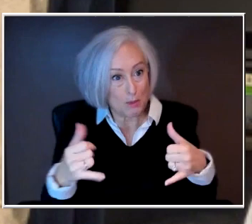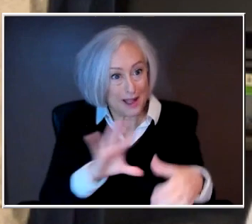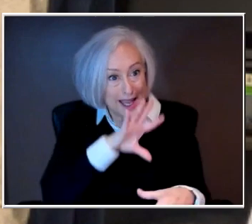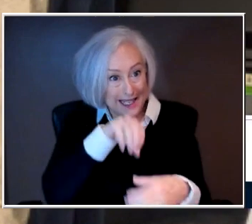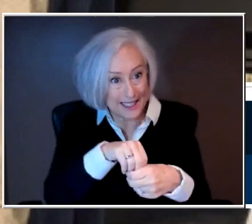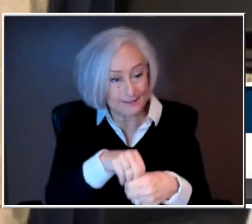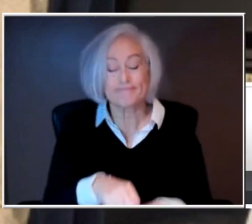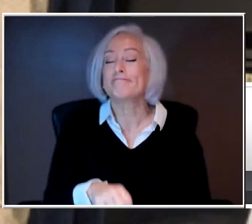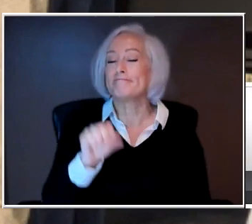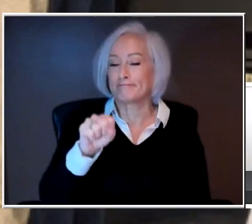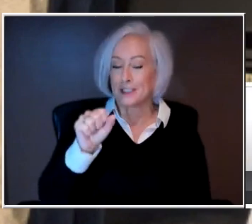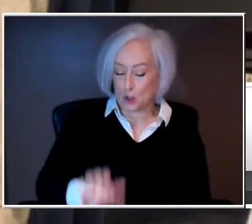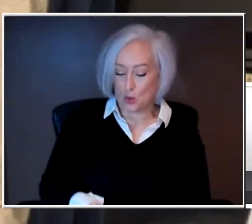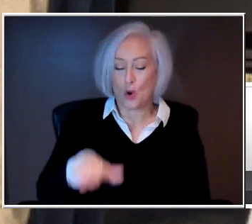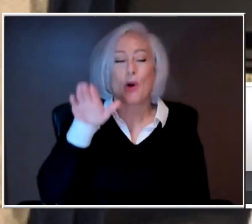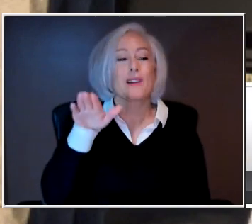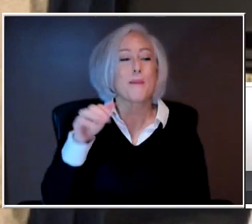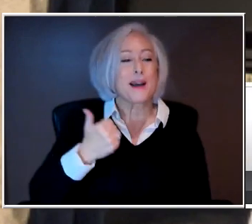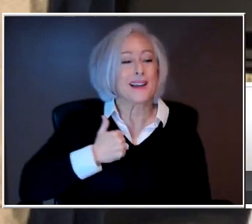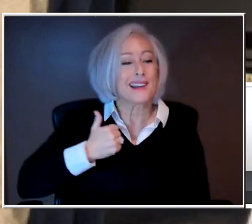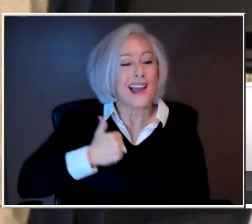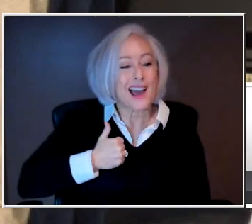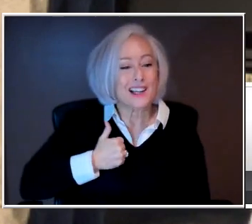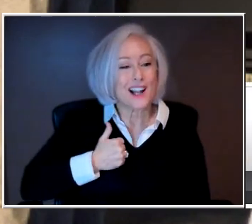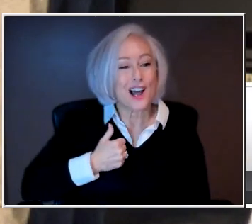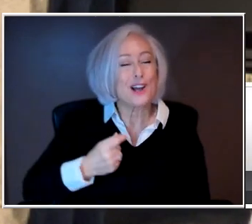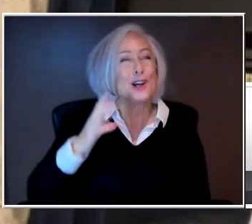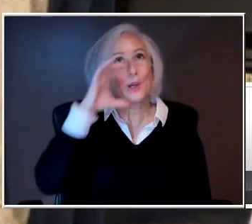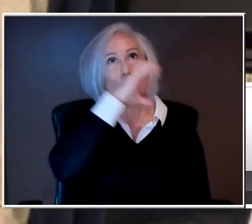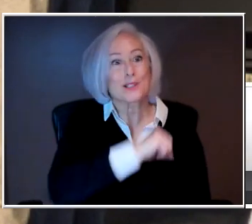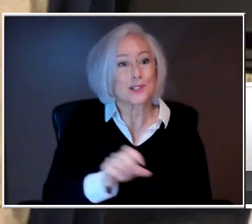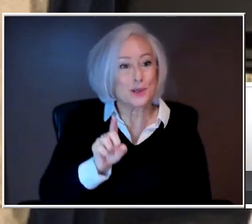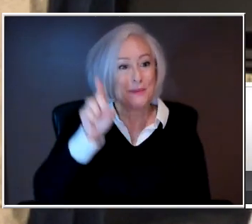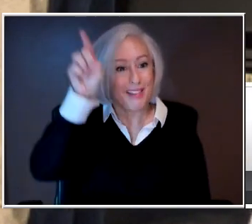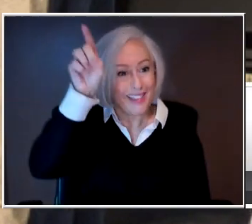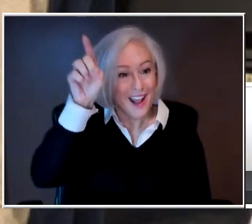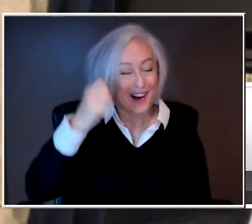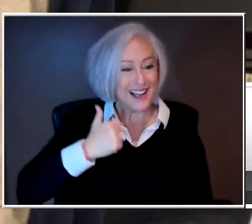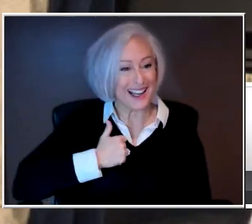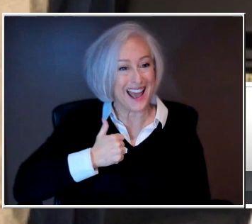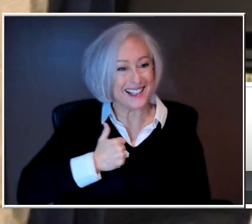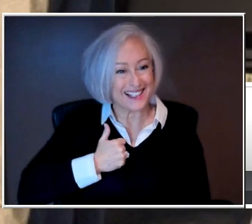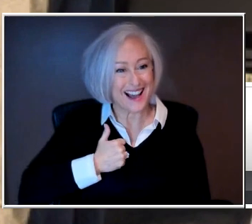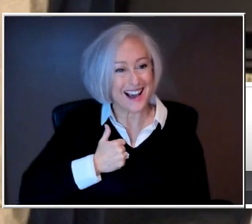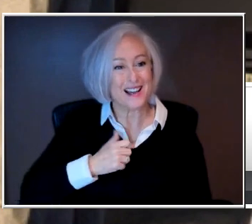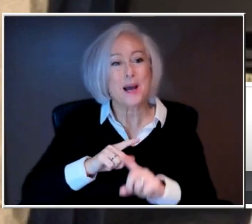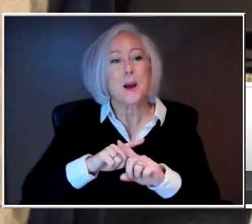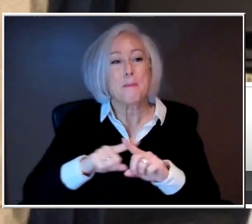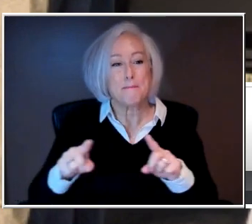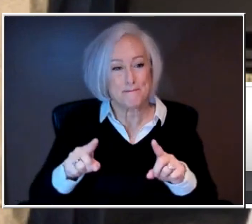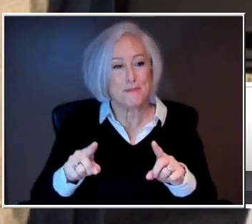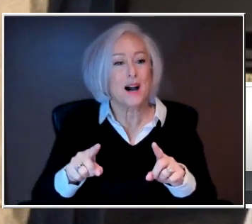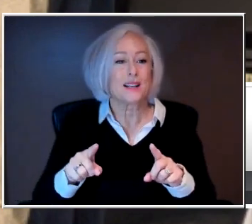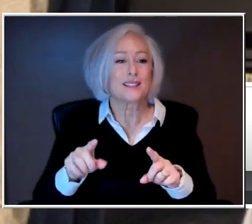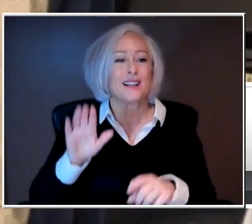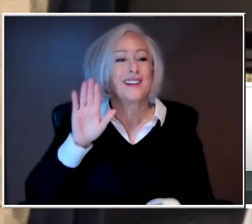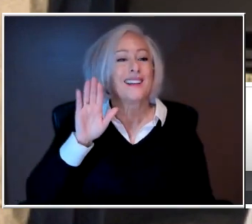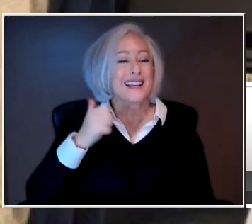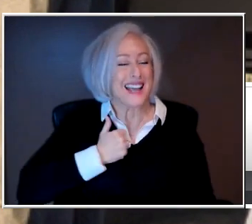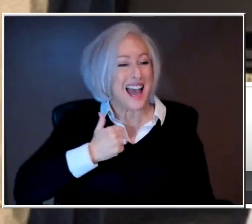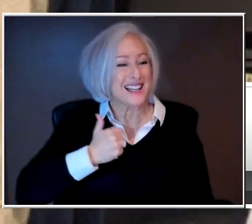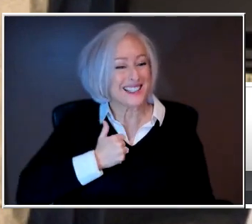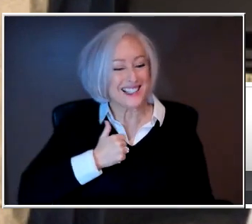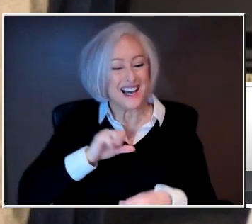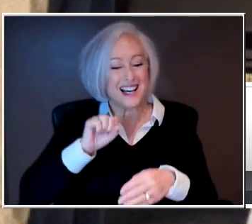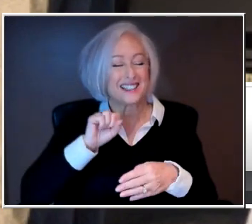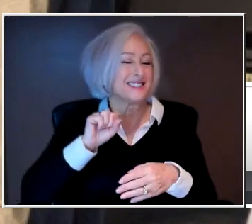would assume it would have been a game up there, but thankfully the season up there, including in the pros, ends in late November. So you